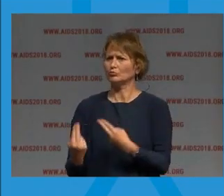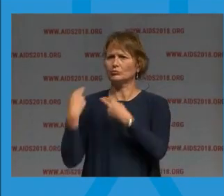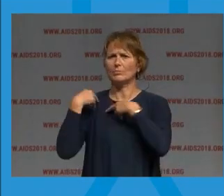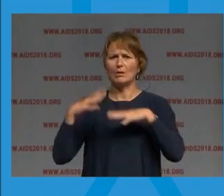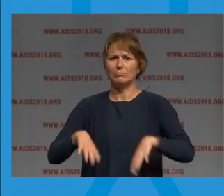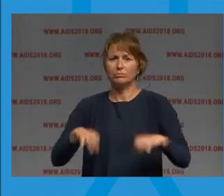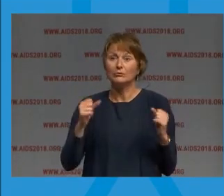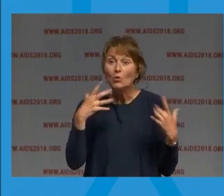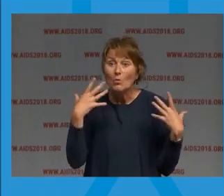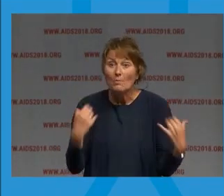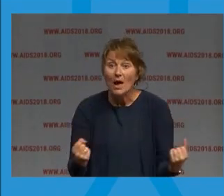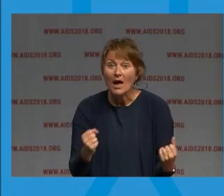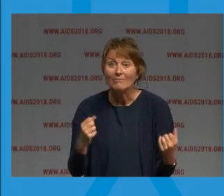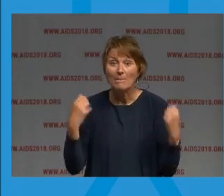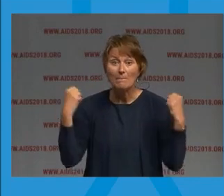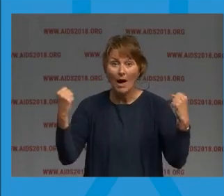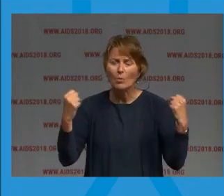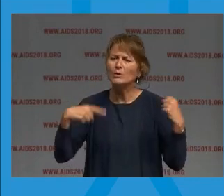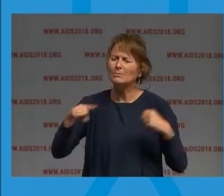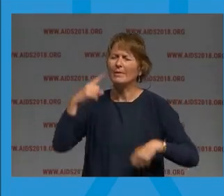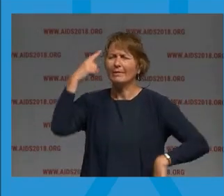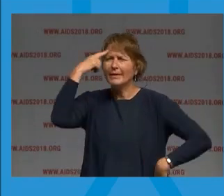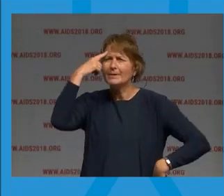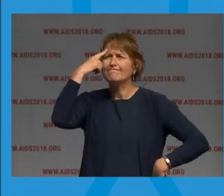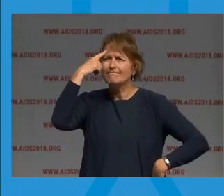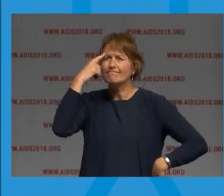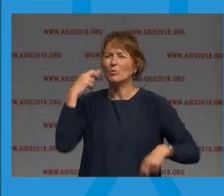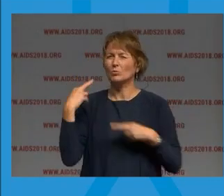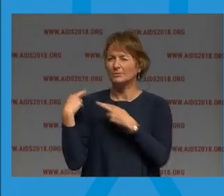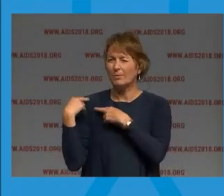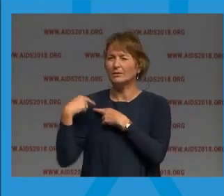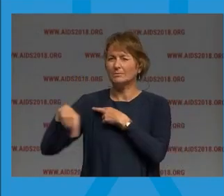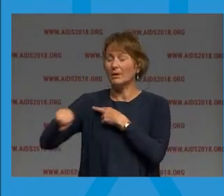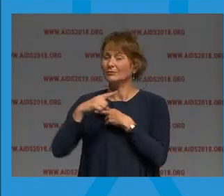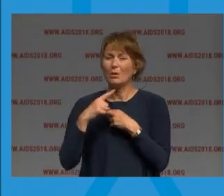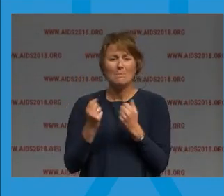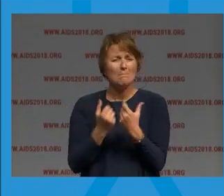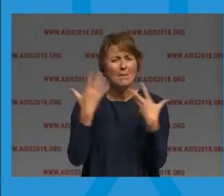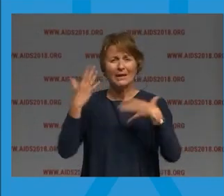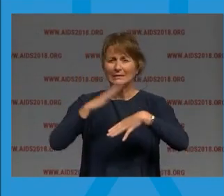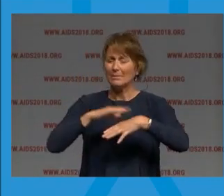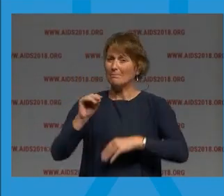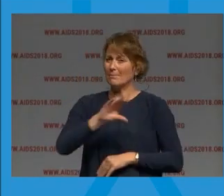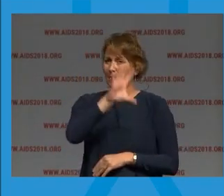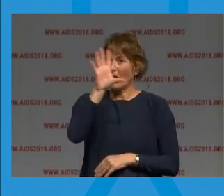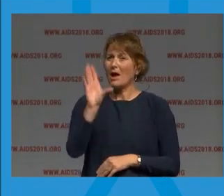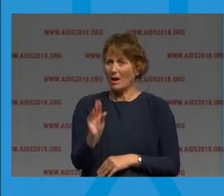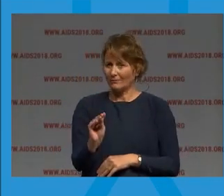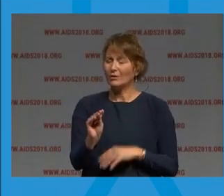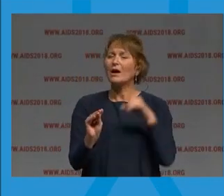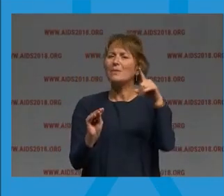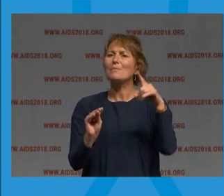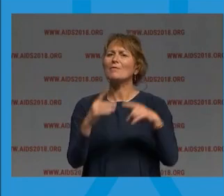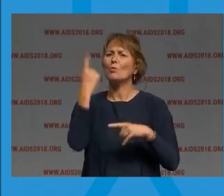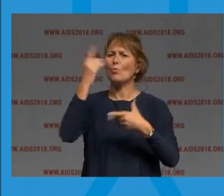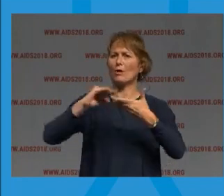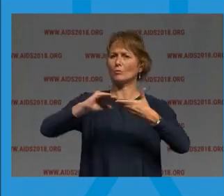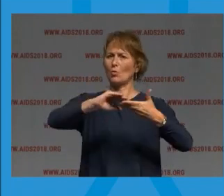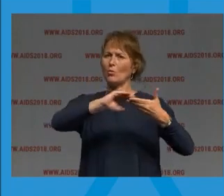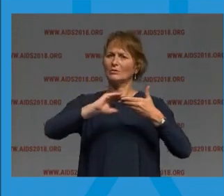you need to use it responsibly. And as many First Ladies in Africa, and that's why we have the Organization of African First Ladies